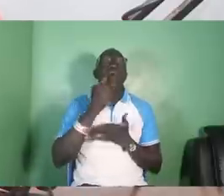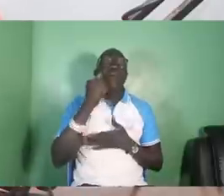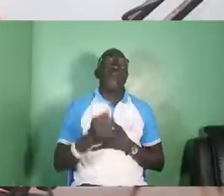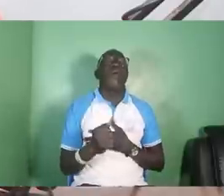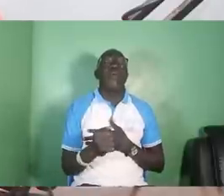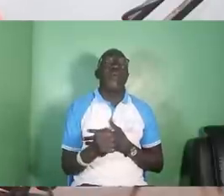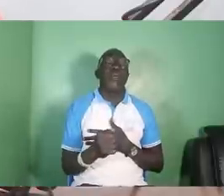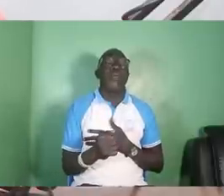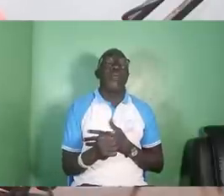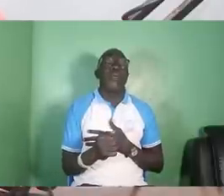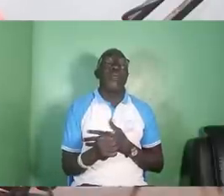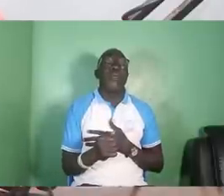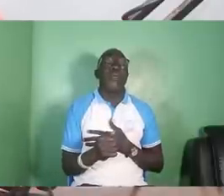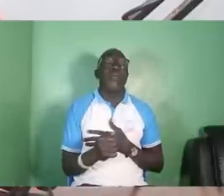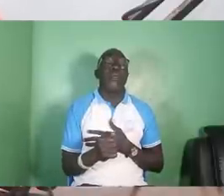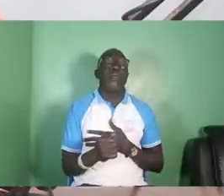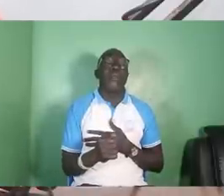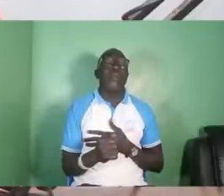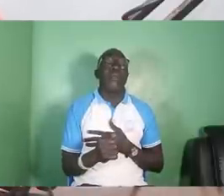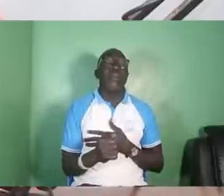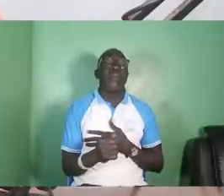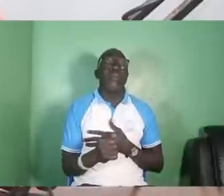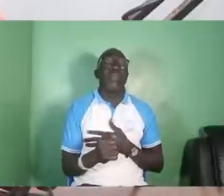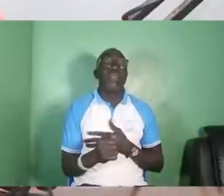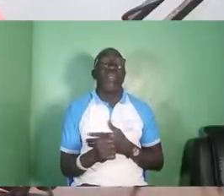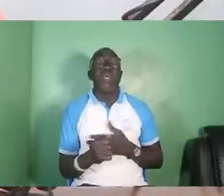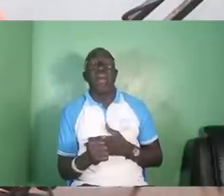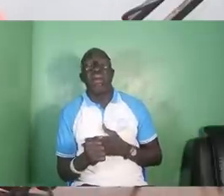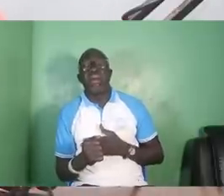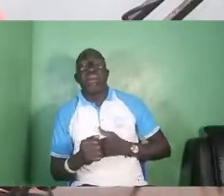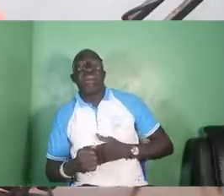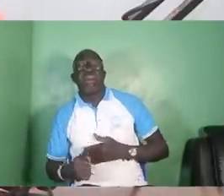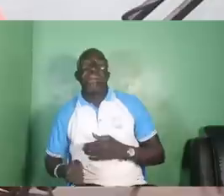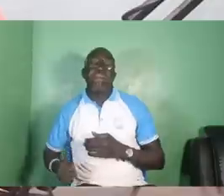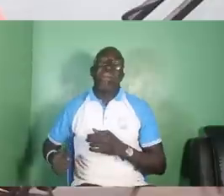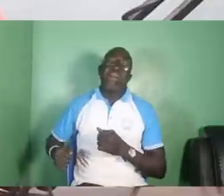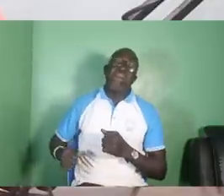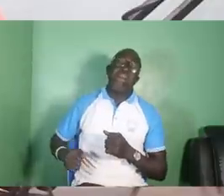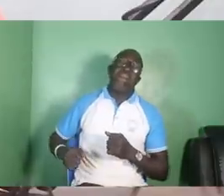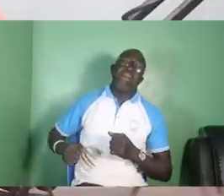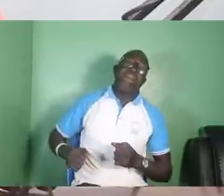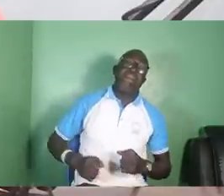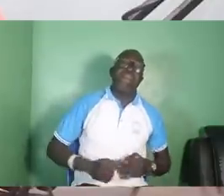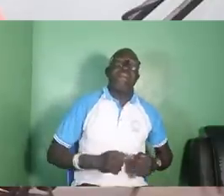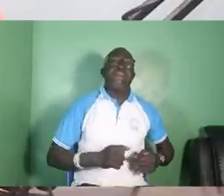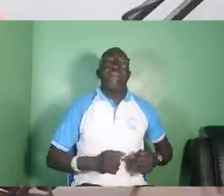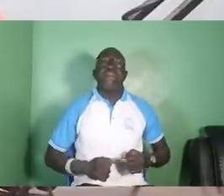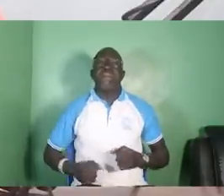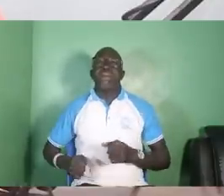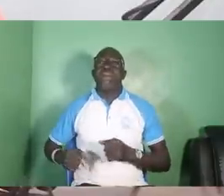Amen. Amen. Amen. Amen. Amen. Amen. Amen. Amen.